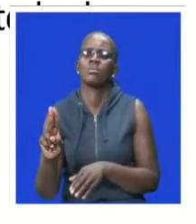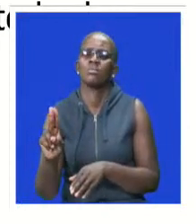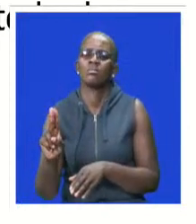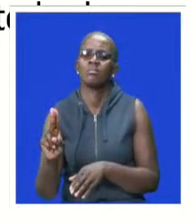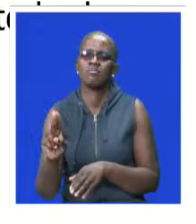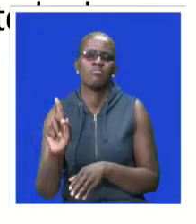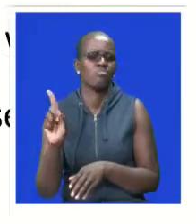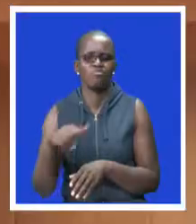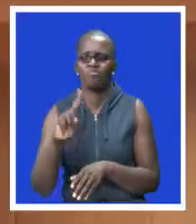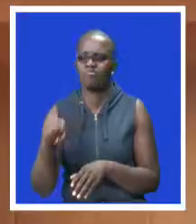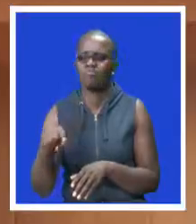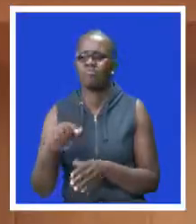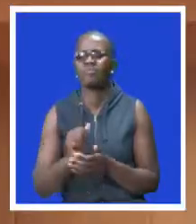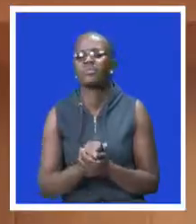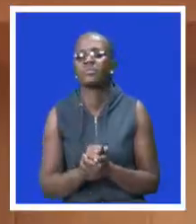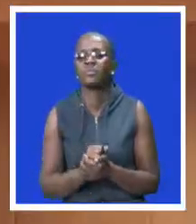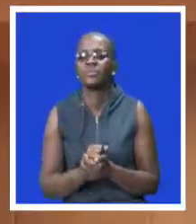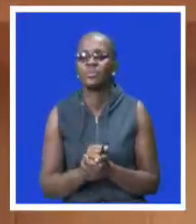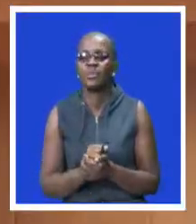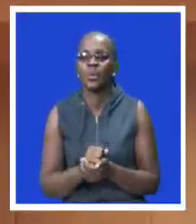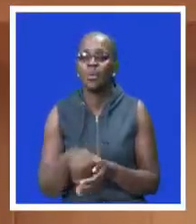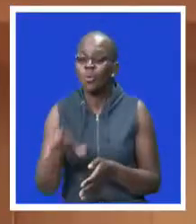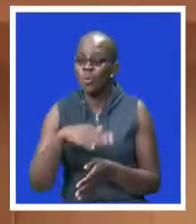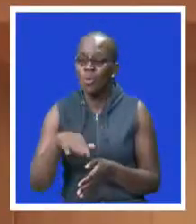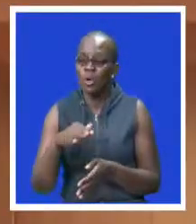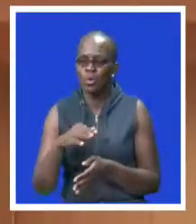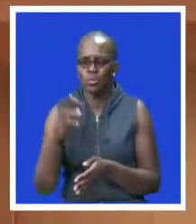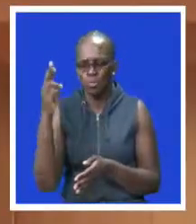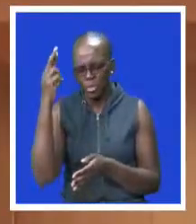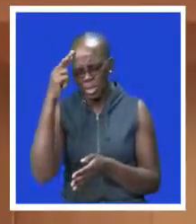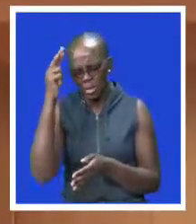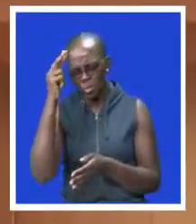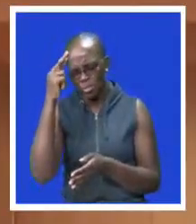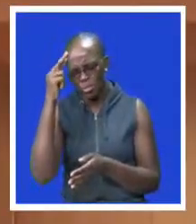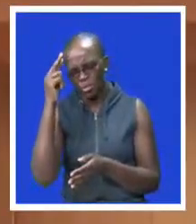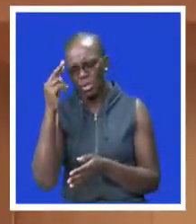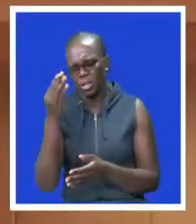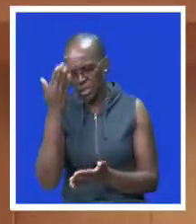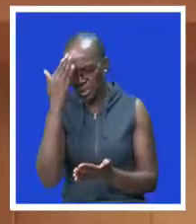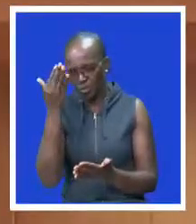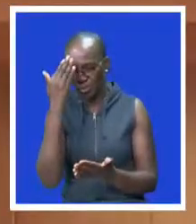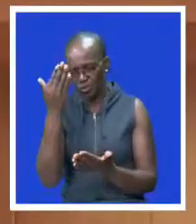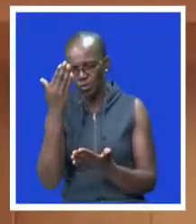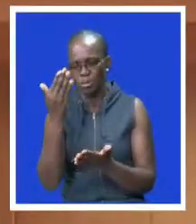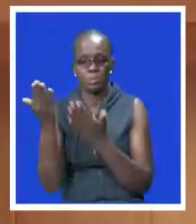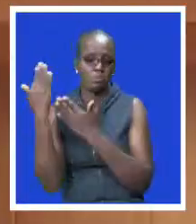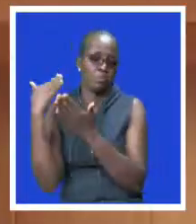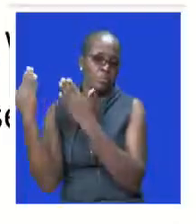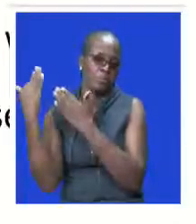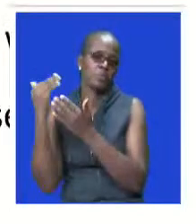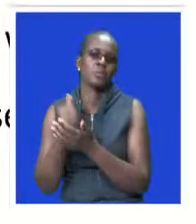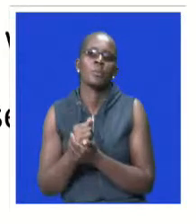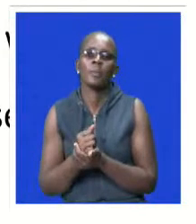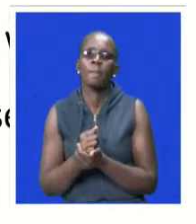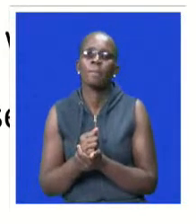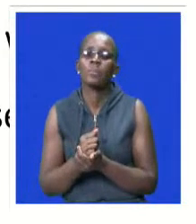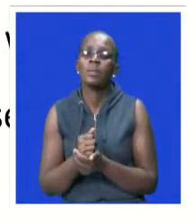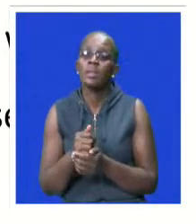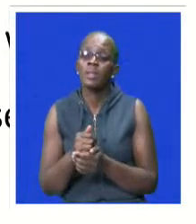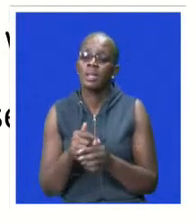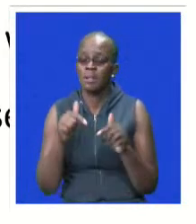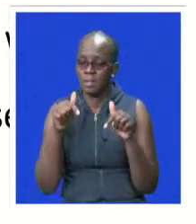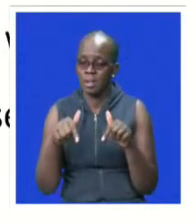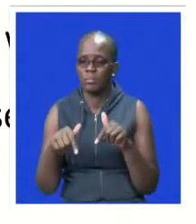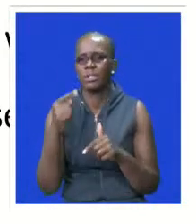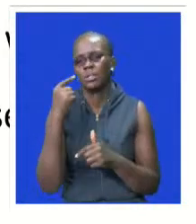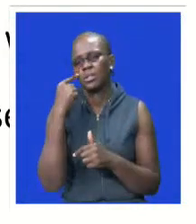you? Okay, so that is just a recap of what we talked about in our previous lesson. So today I want us to look at what? Informal, or we